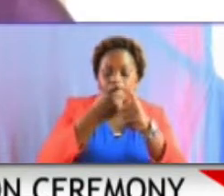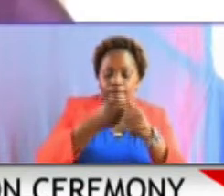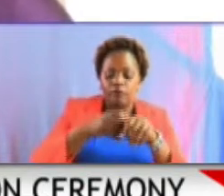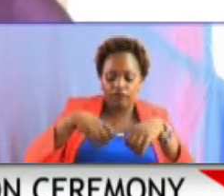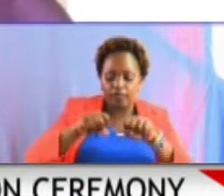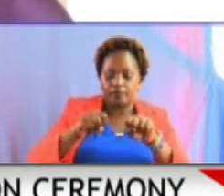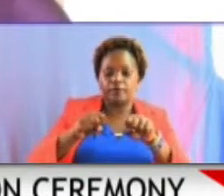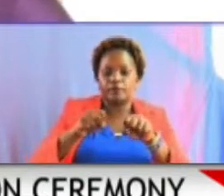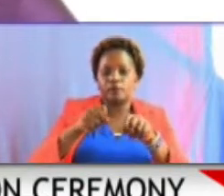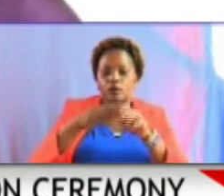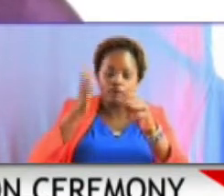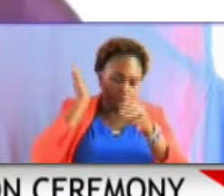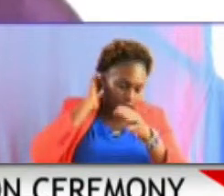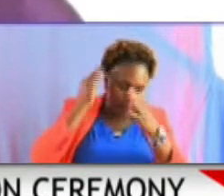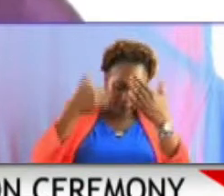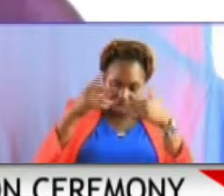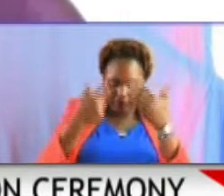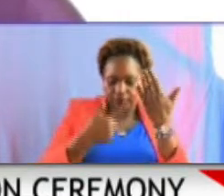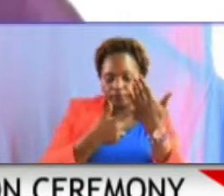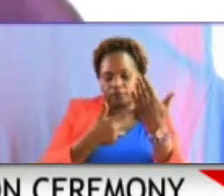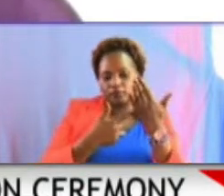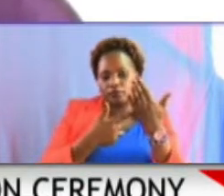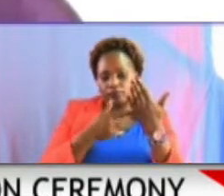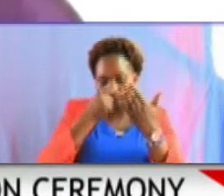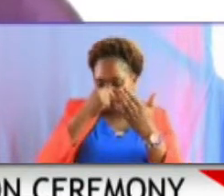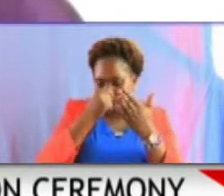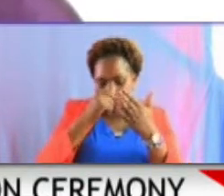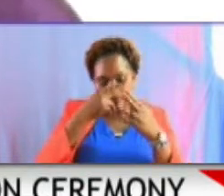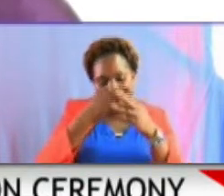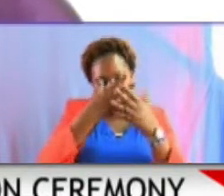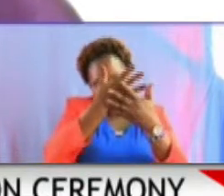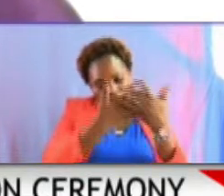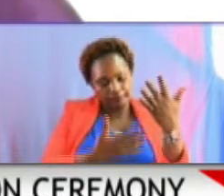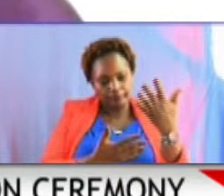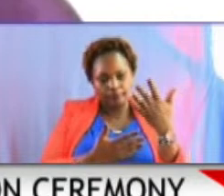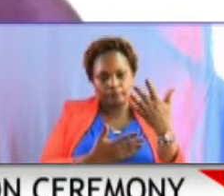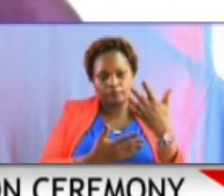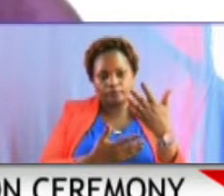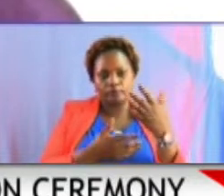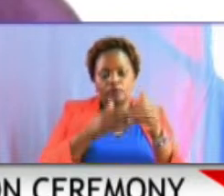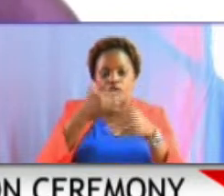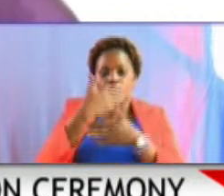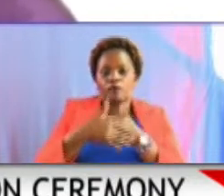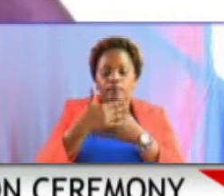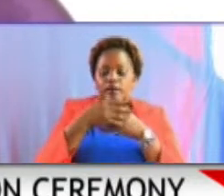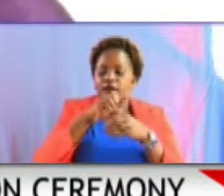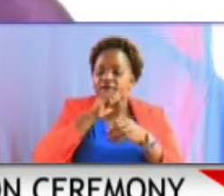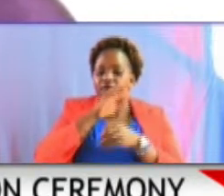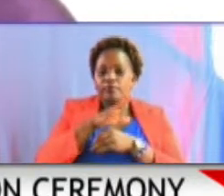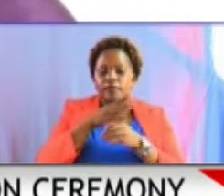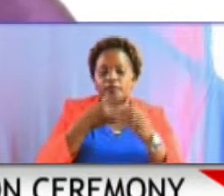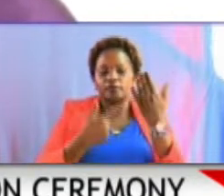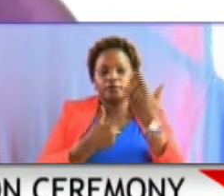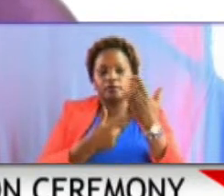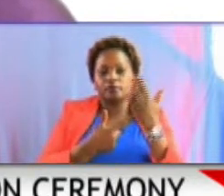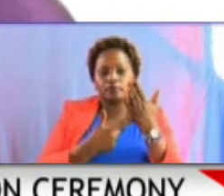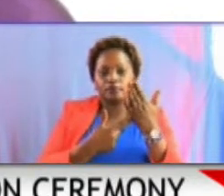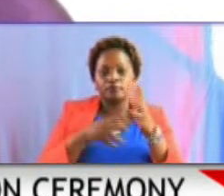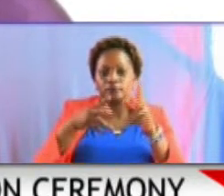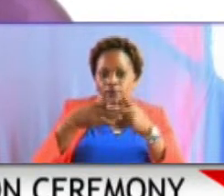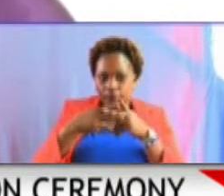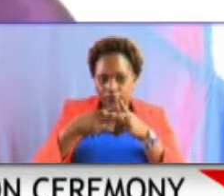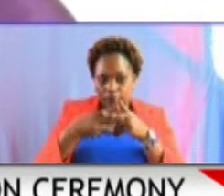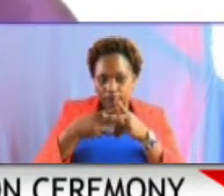diplomas of Murang'A University of Technology in the following order: School of Computing and Information Technology, School of Engineering